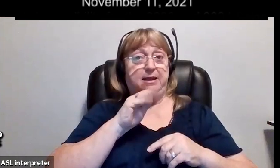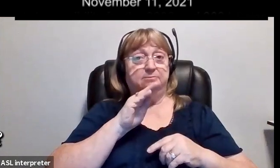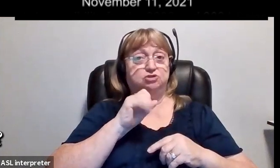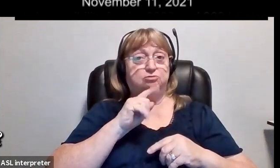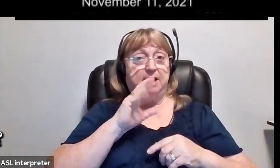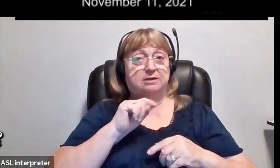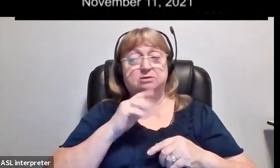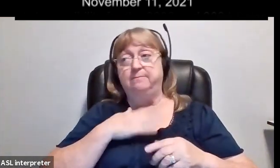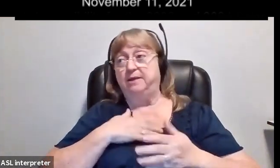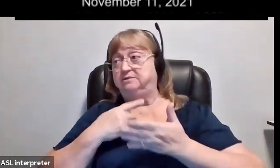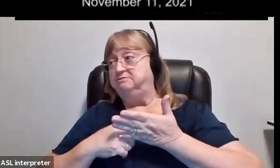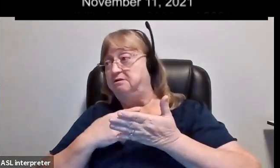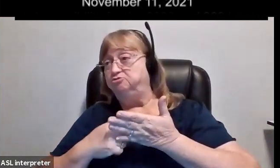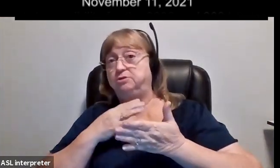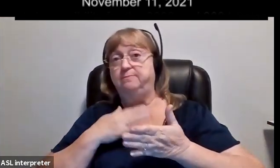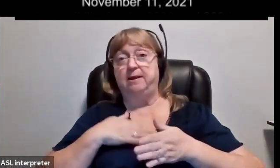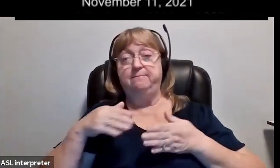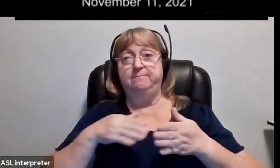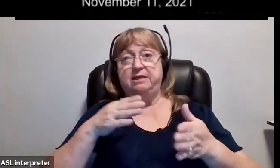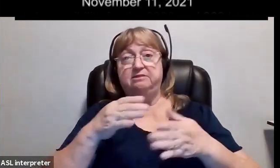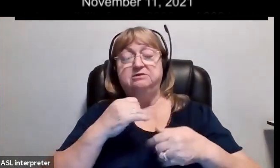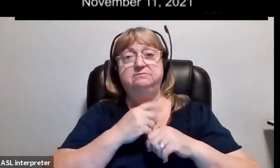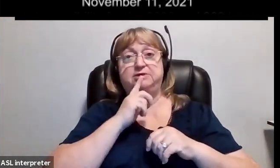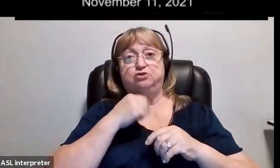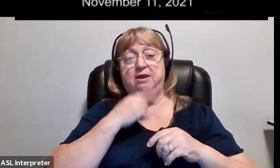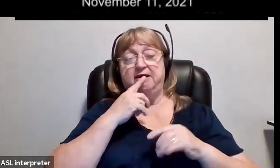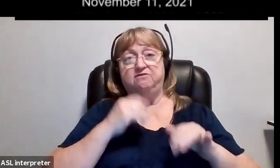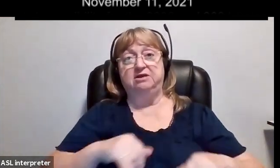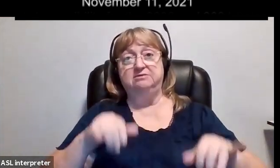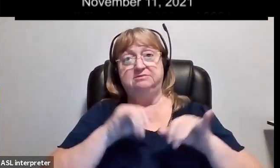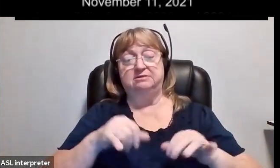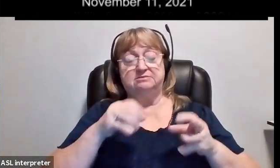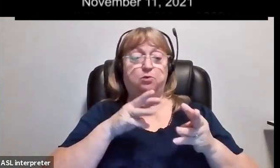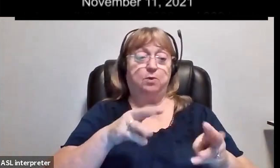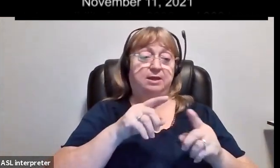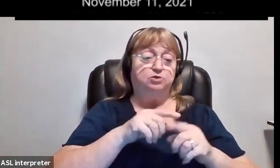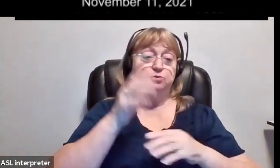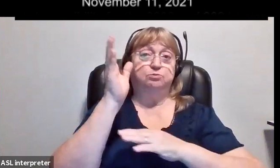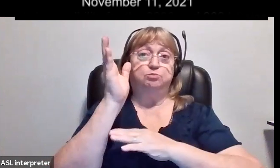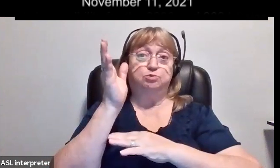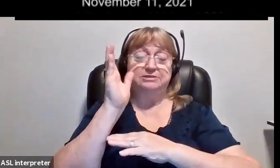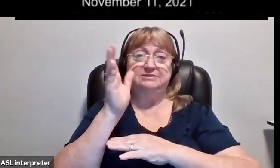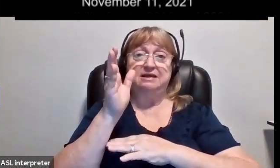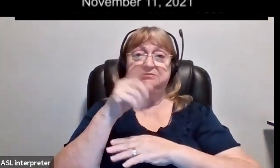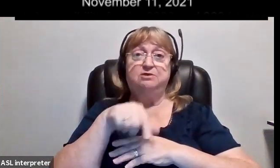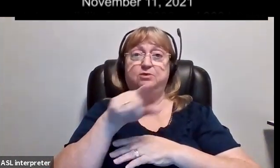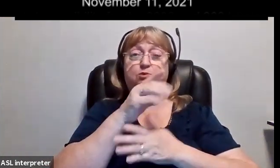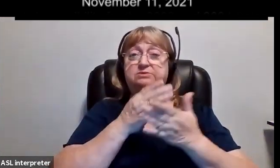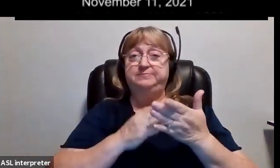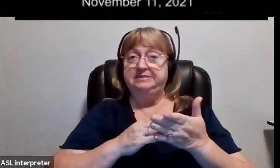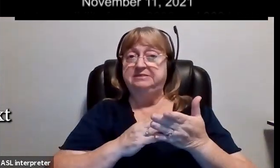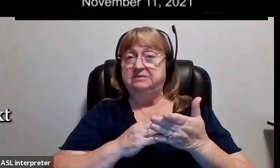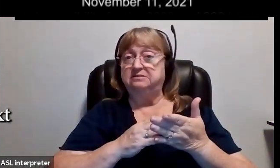talking about my methods? Make sure that that I have a consistent way of presenting those pieces so